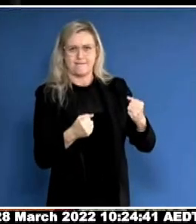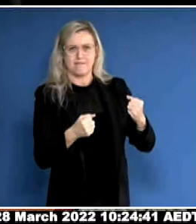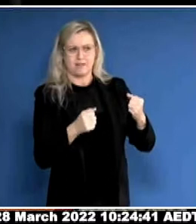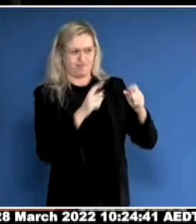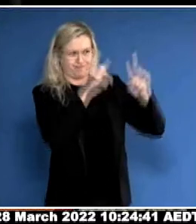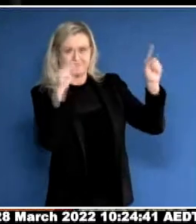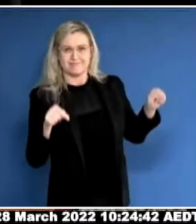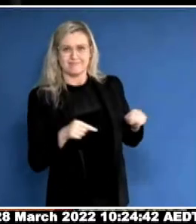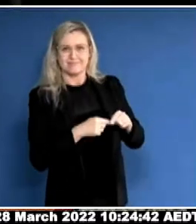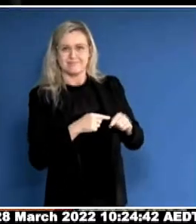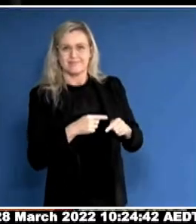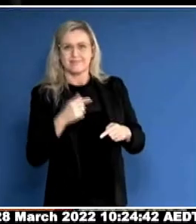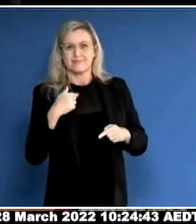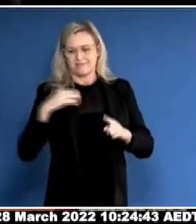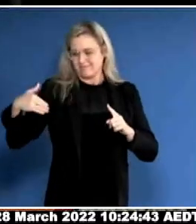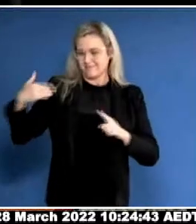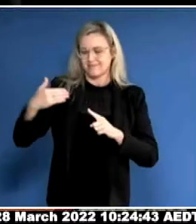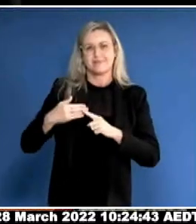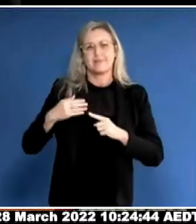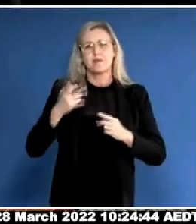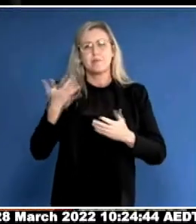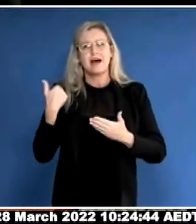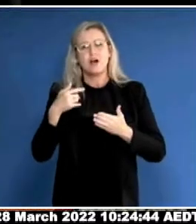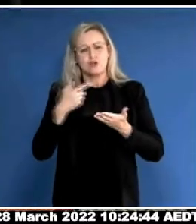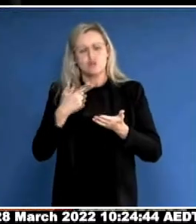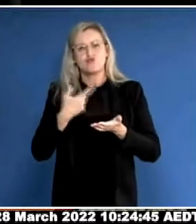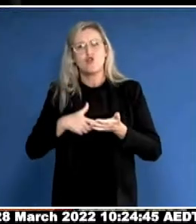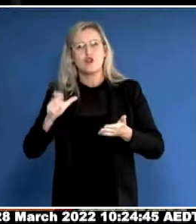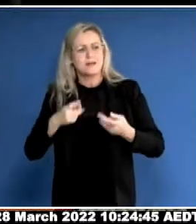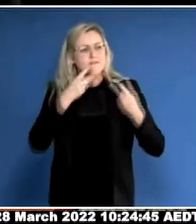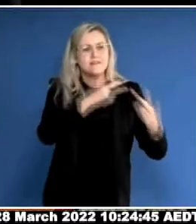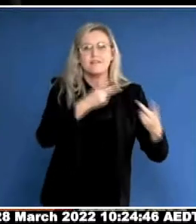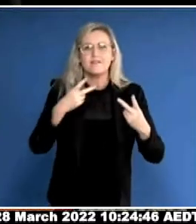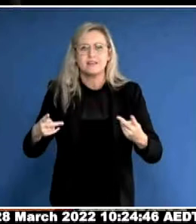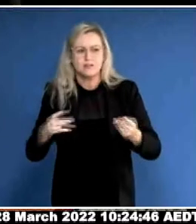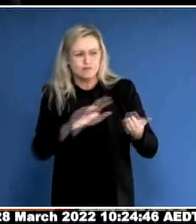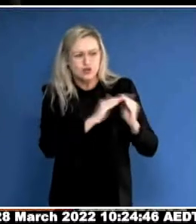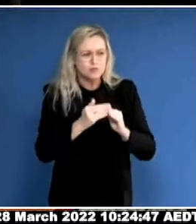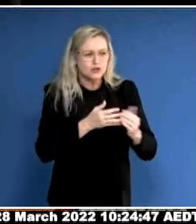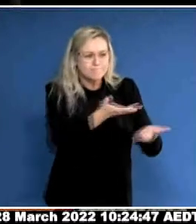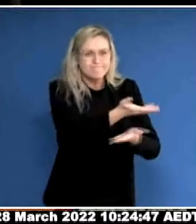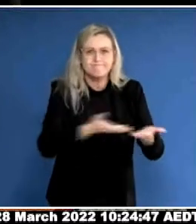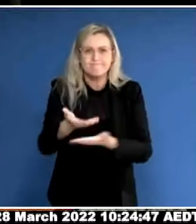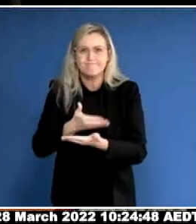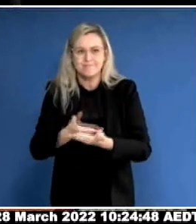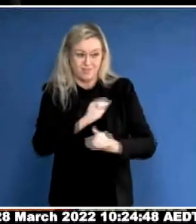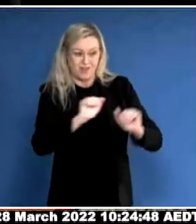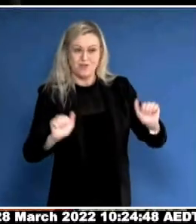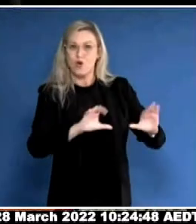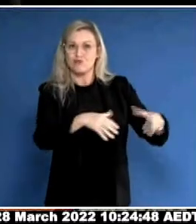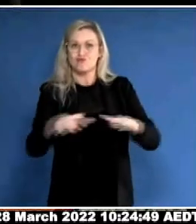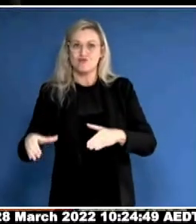Commission's community engagement with women with disability from culturally and linguistically diverse